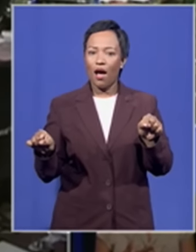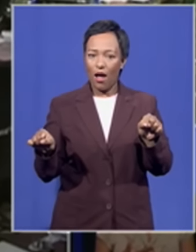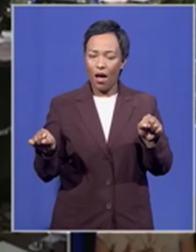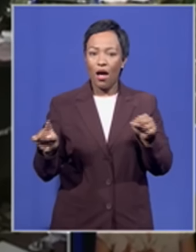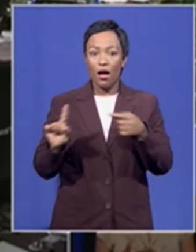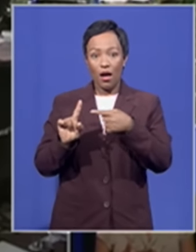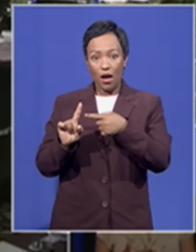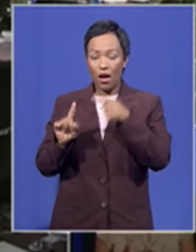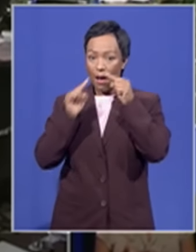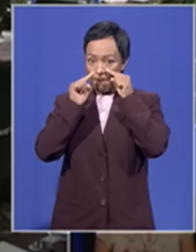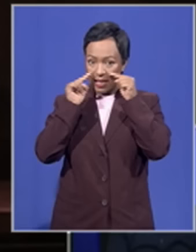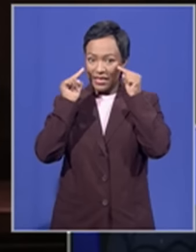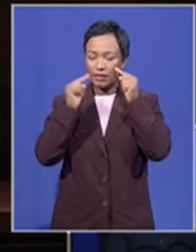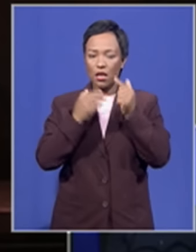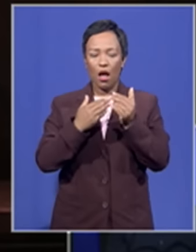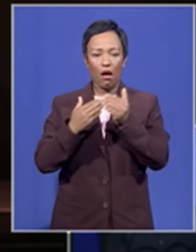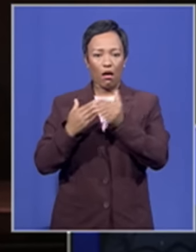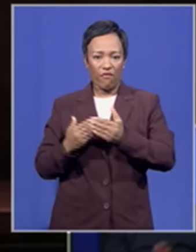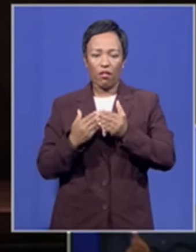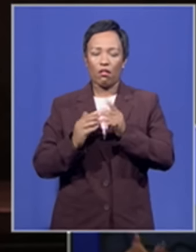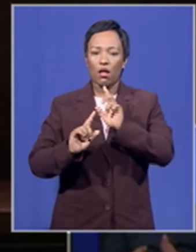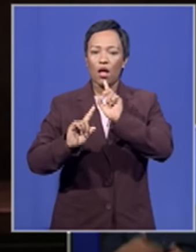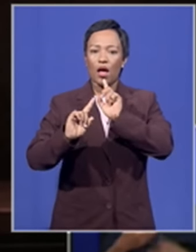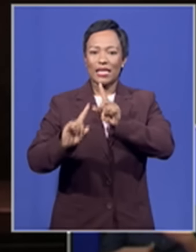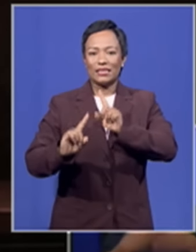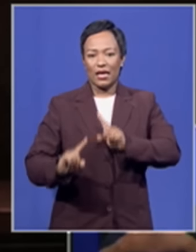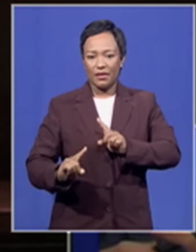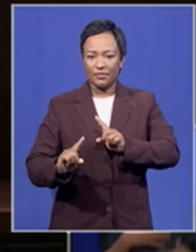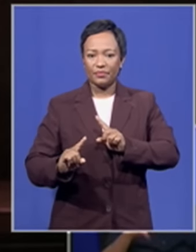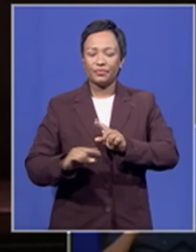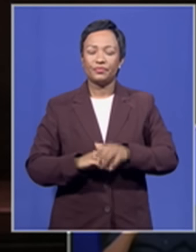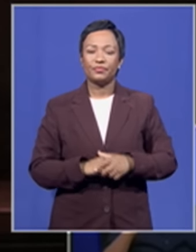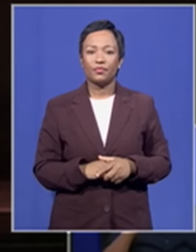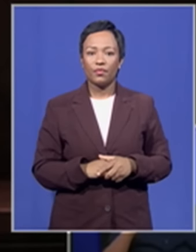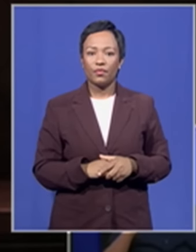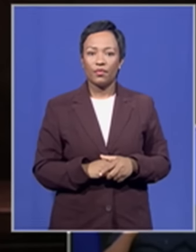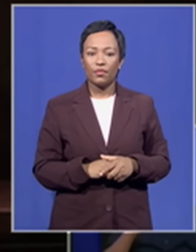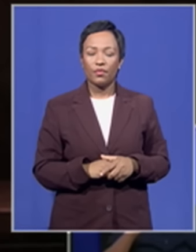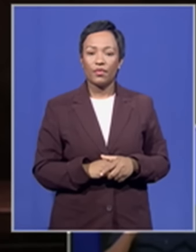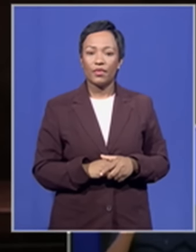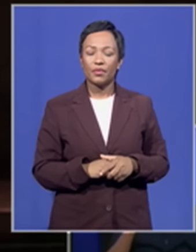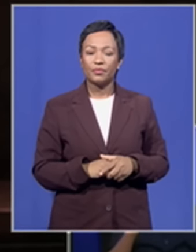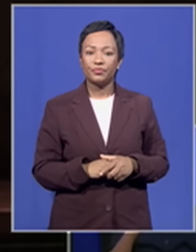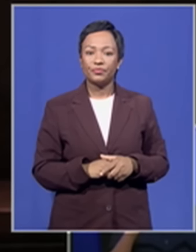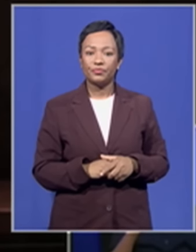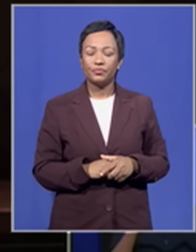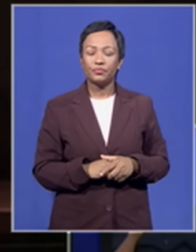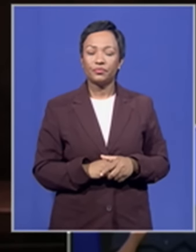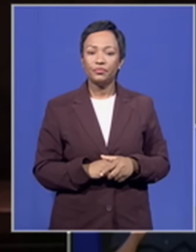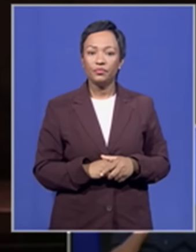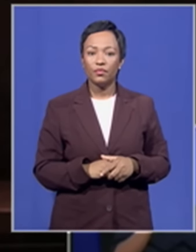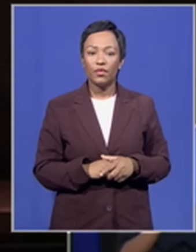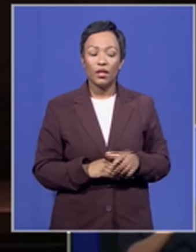dipotso. Madlanga Commission of Inquiry and the ad hoc